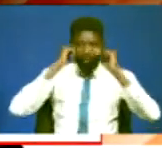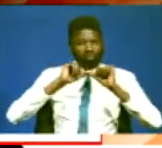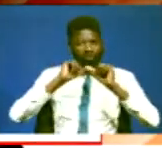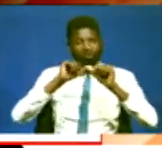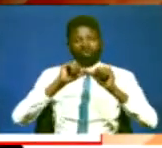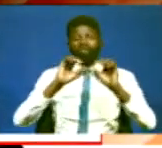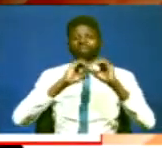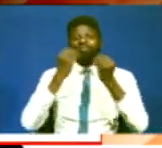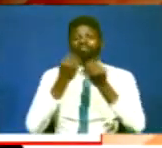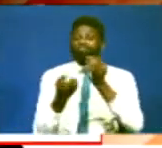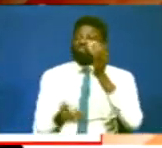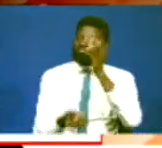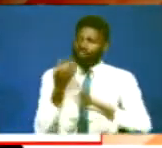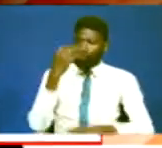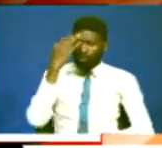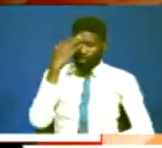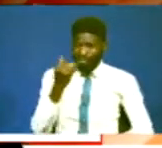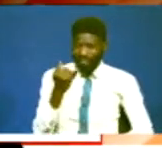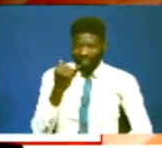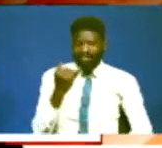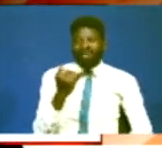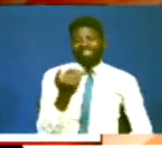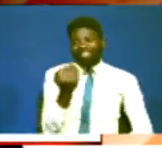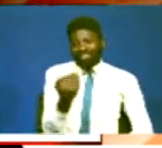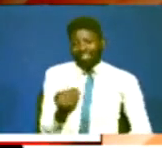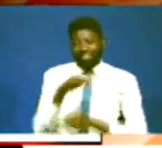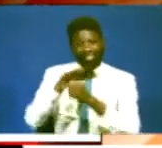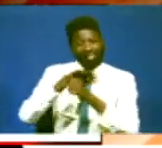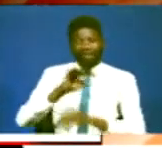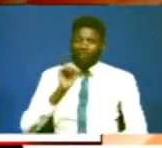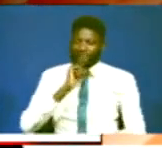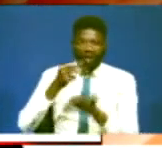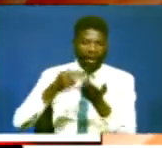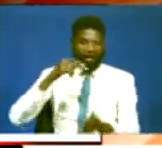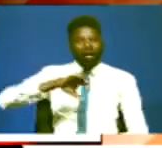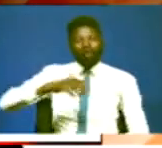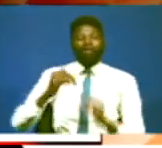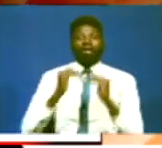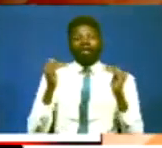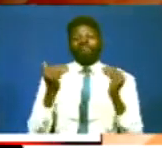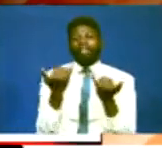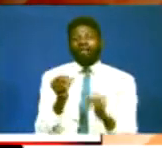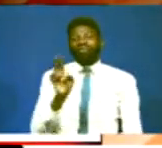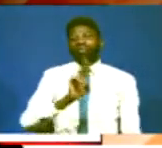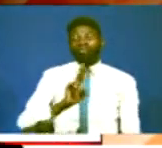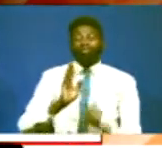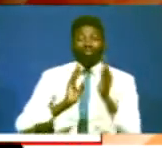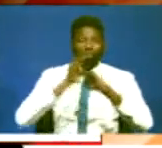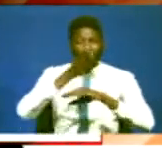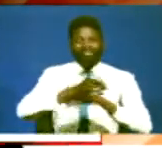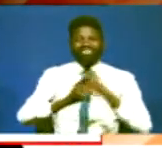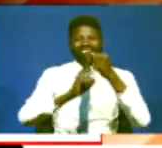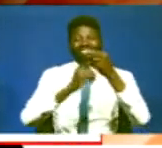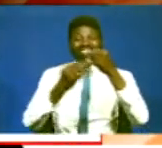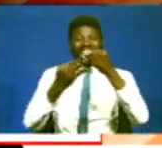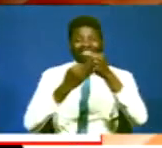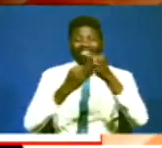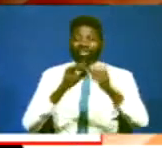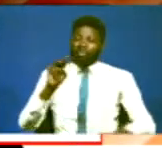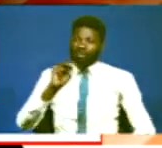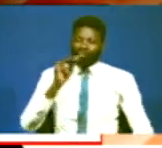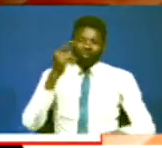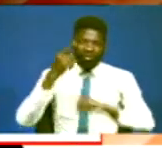the high cases of child abuse being reported at the county level spends over 68 million shillings each year to ensure